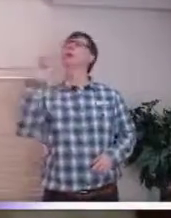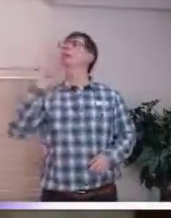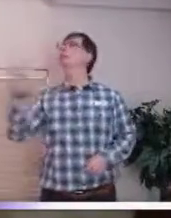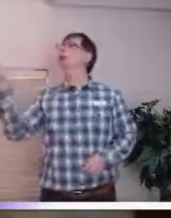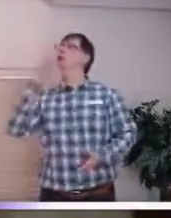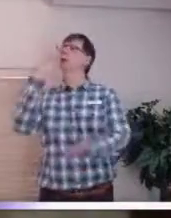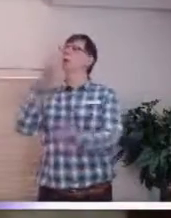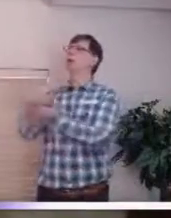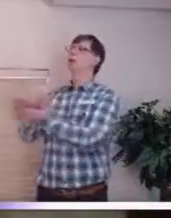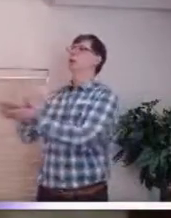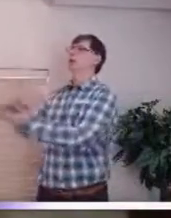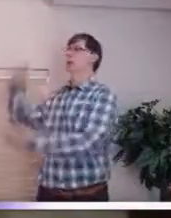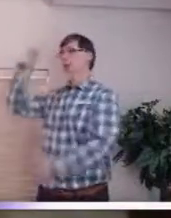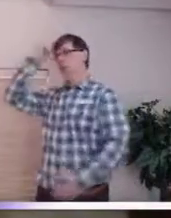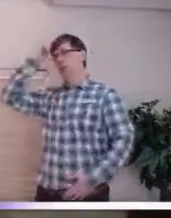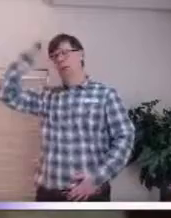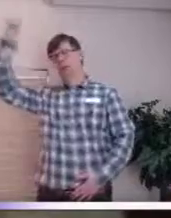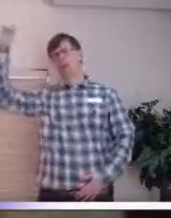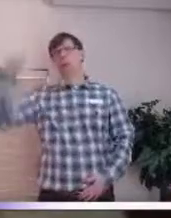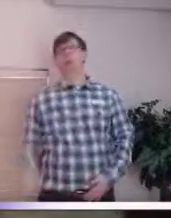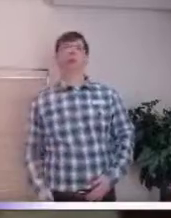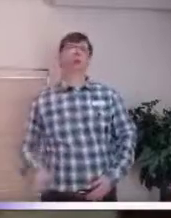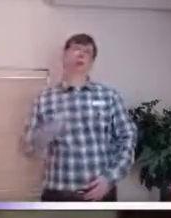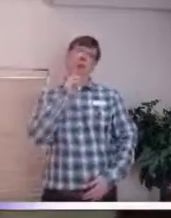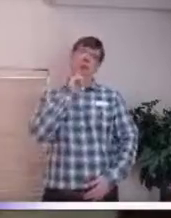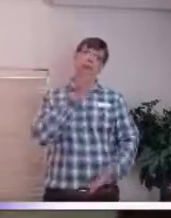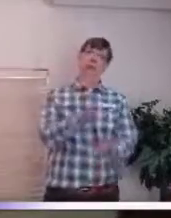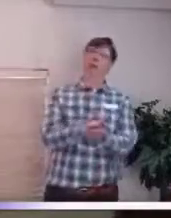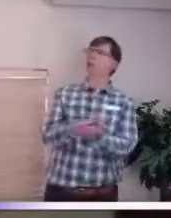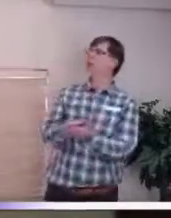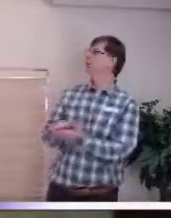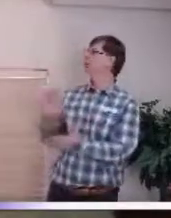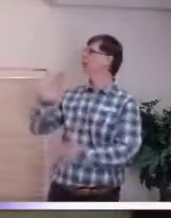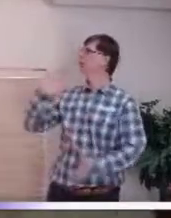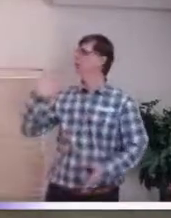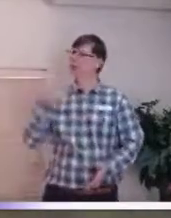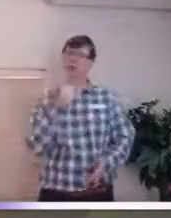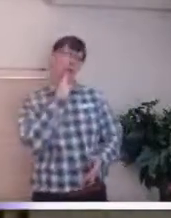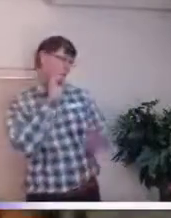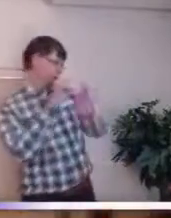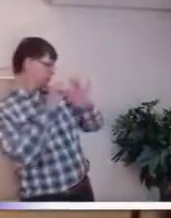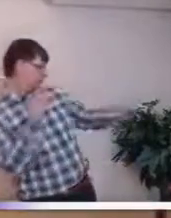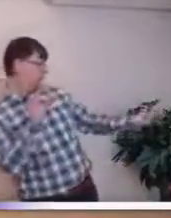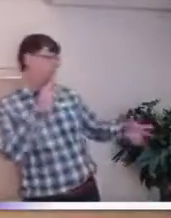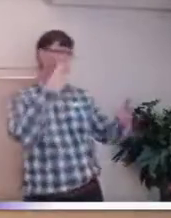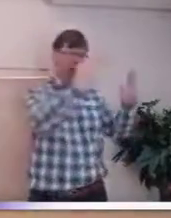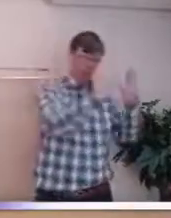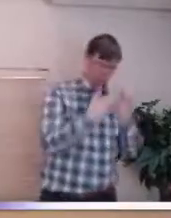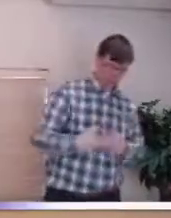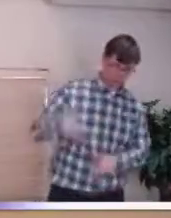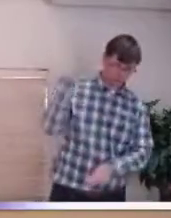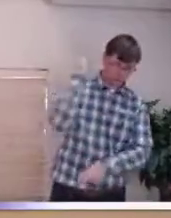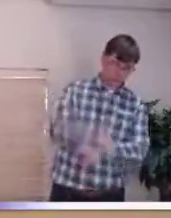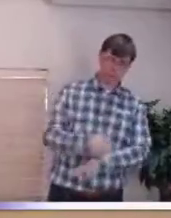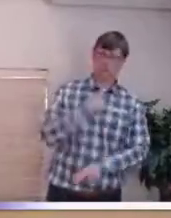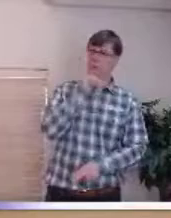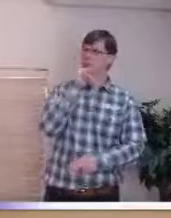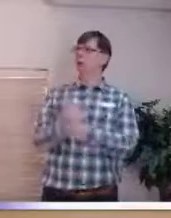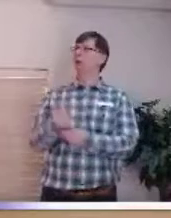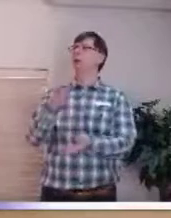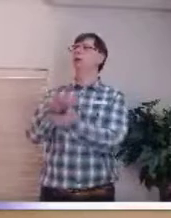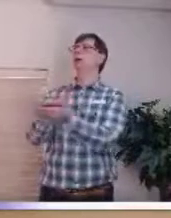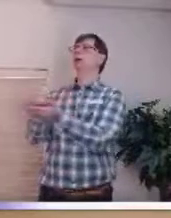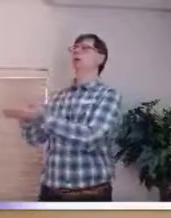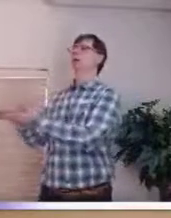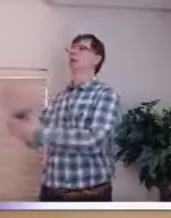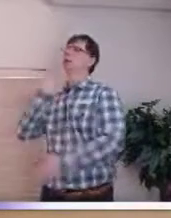the educational mind, and this is an education, but it's a different kind of education. It's learning us how to